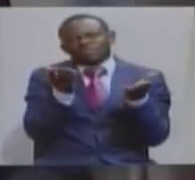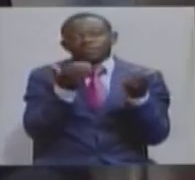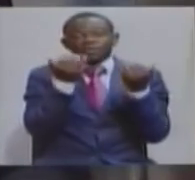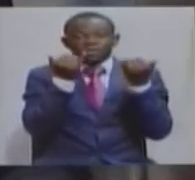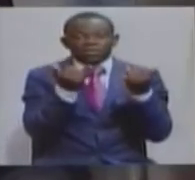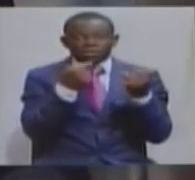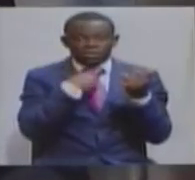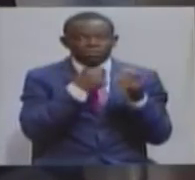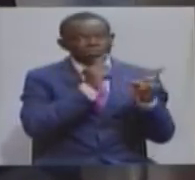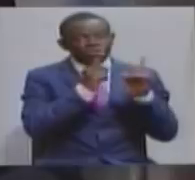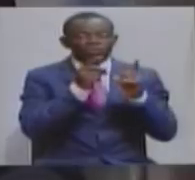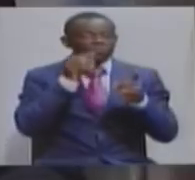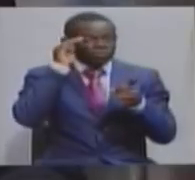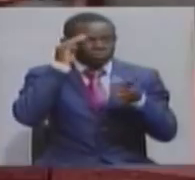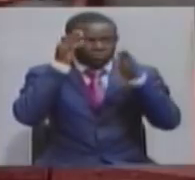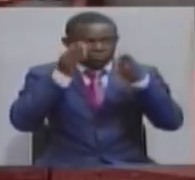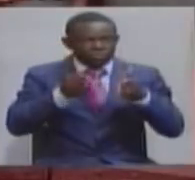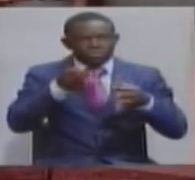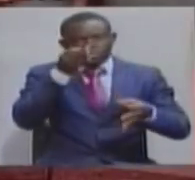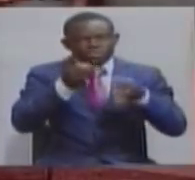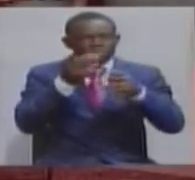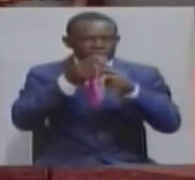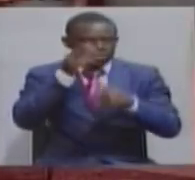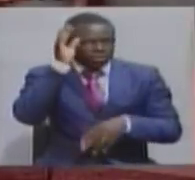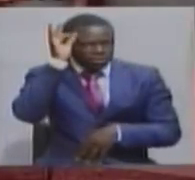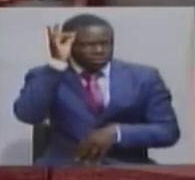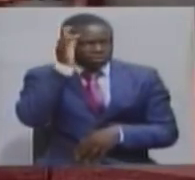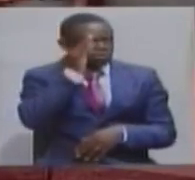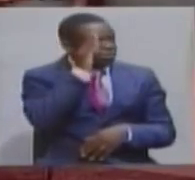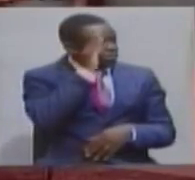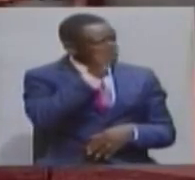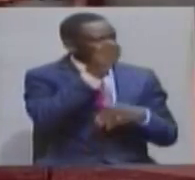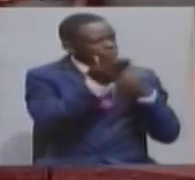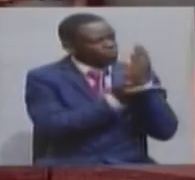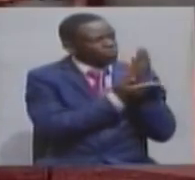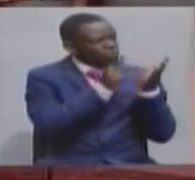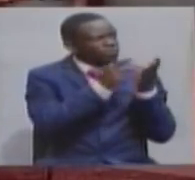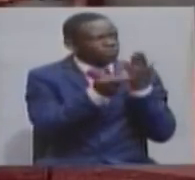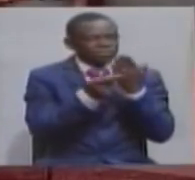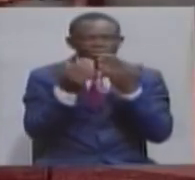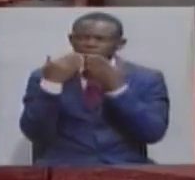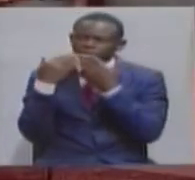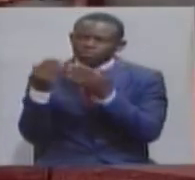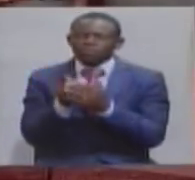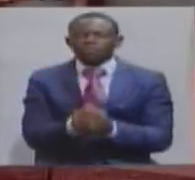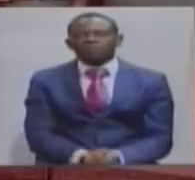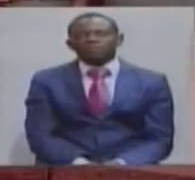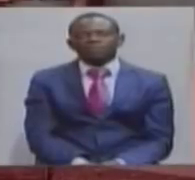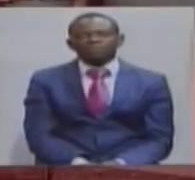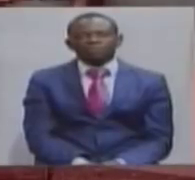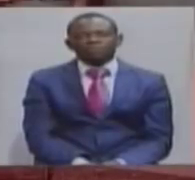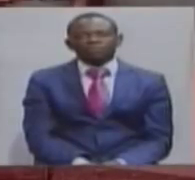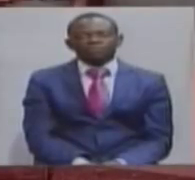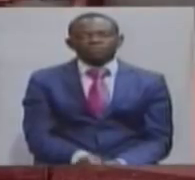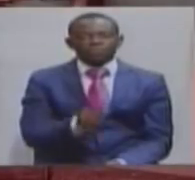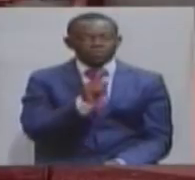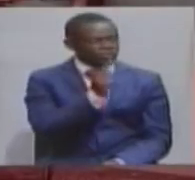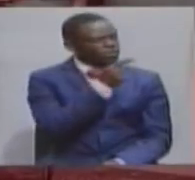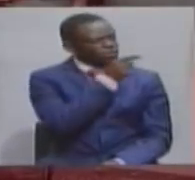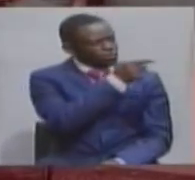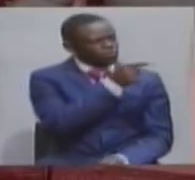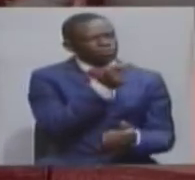Lubinda. Sir, welcome to the program. Thank you very much. To start with, I want you to reaffirm the position